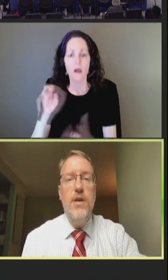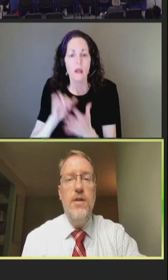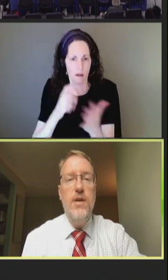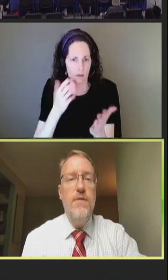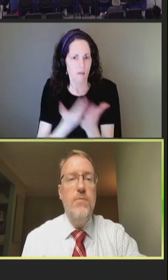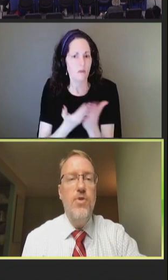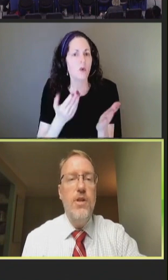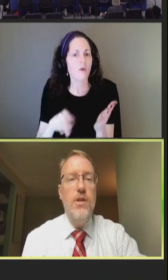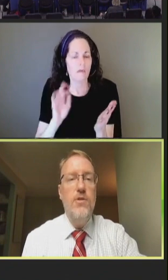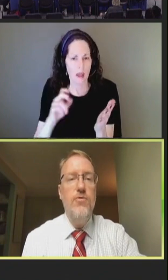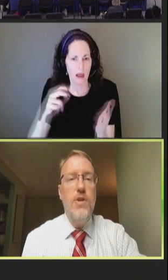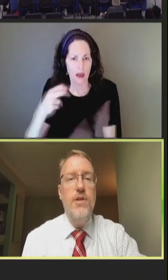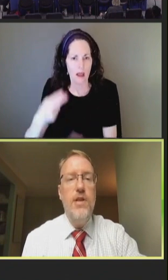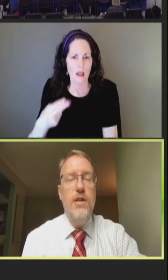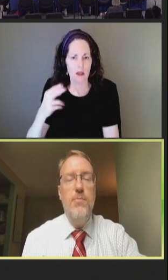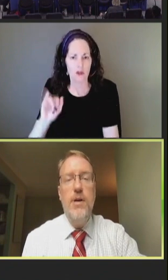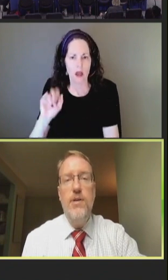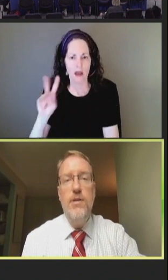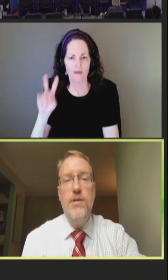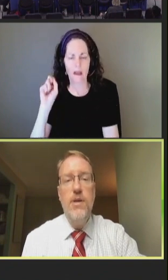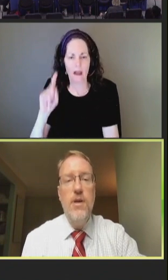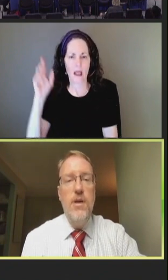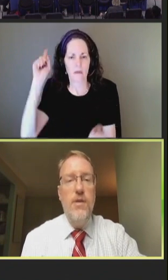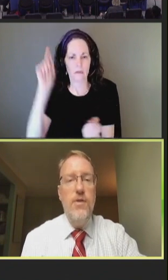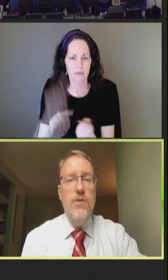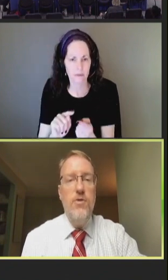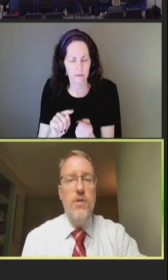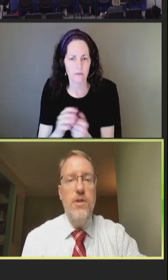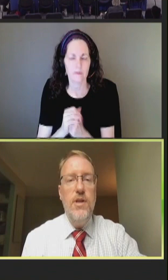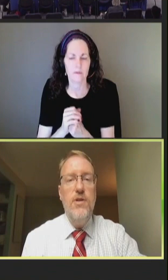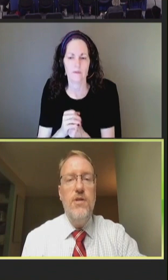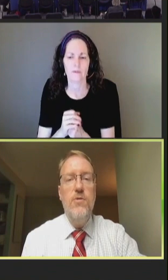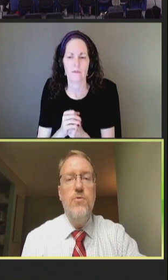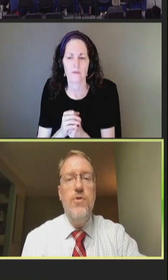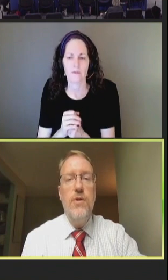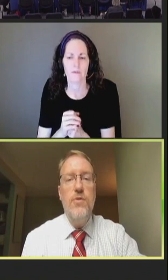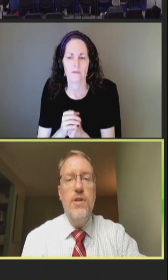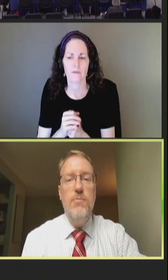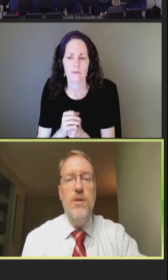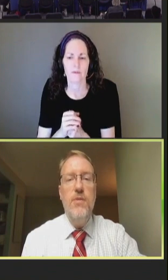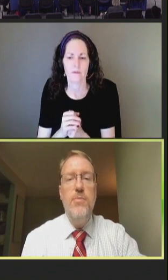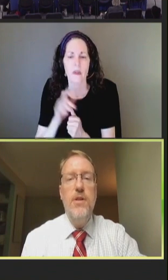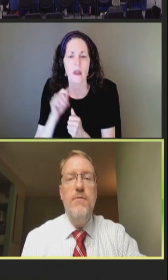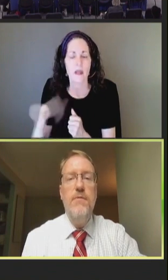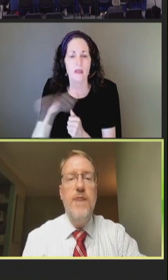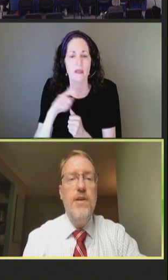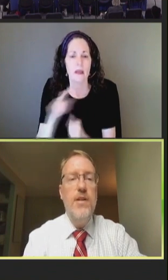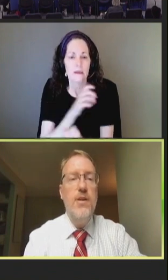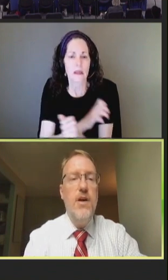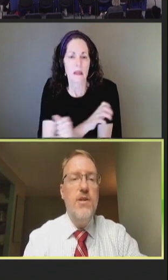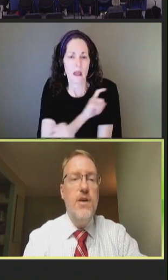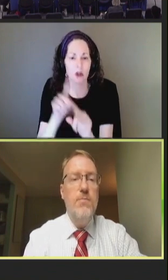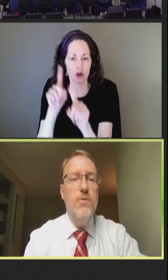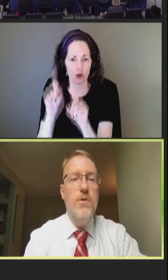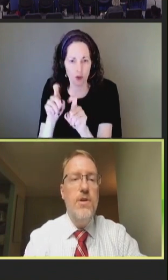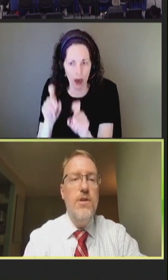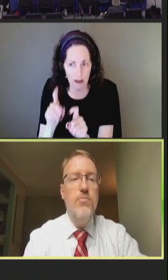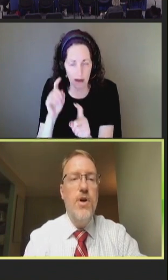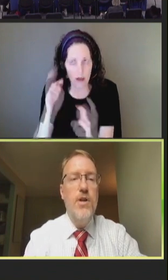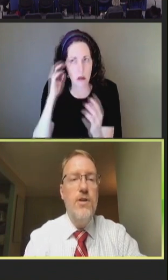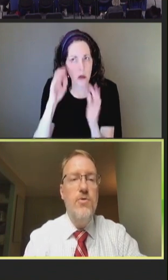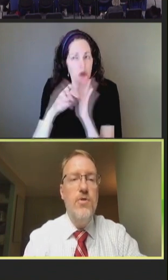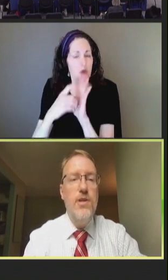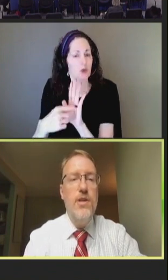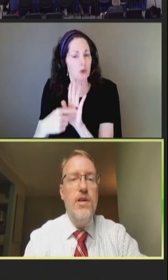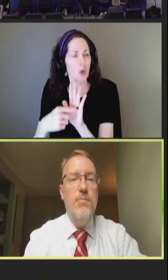induce HIV broadly neutralizing antibodies. This early-stage clinical trial examined the ability of a vaccine concept to elicit